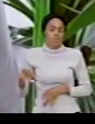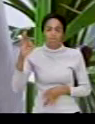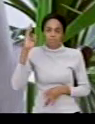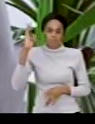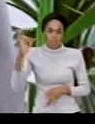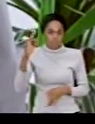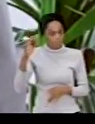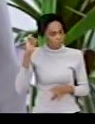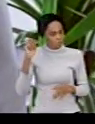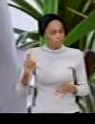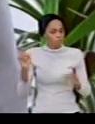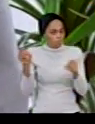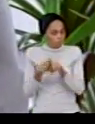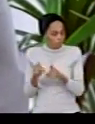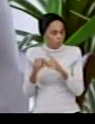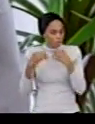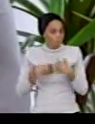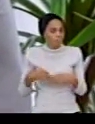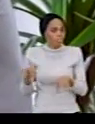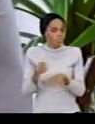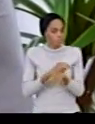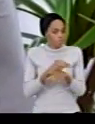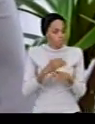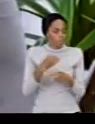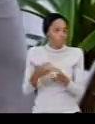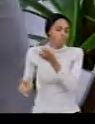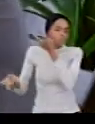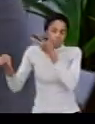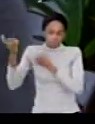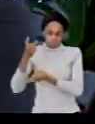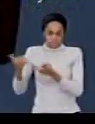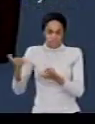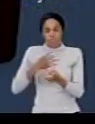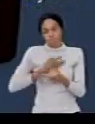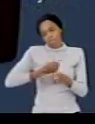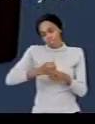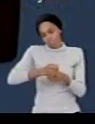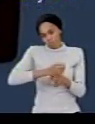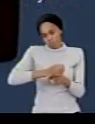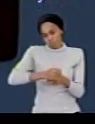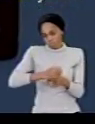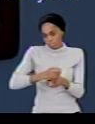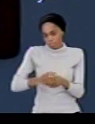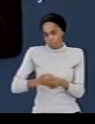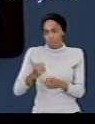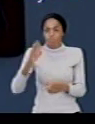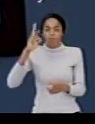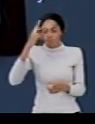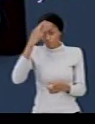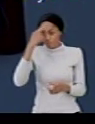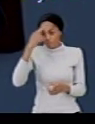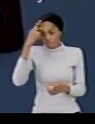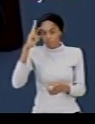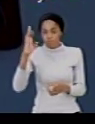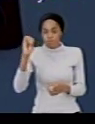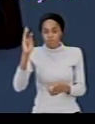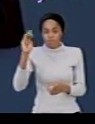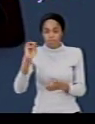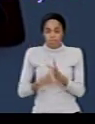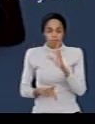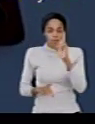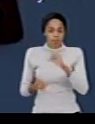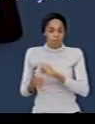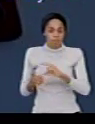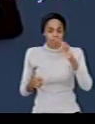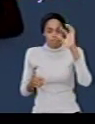ministry of this visitation and follow-up. In Romans chapter 1, I'm reading from verse 9. For God is